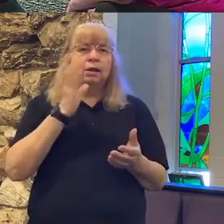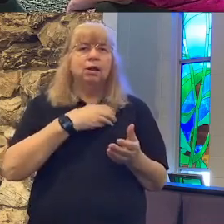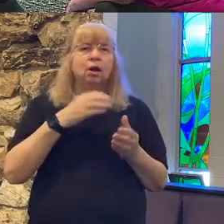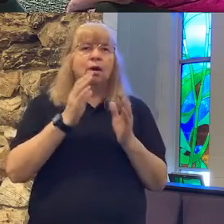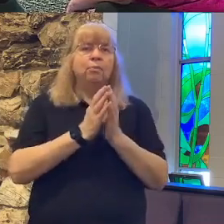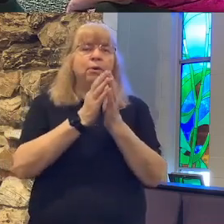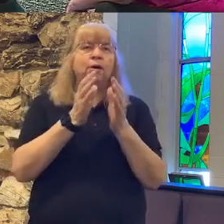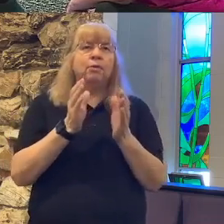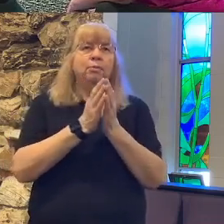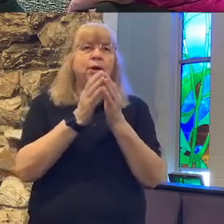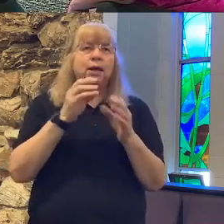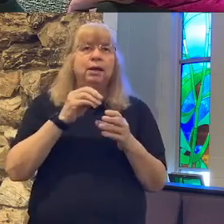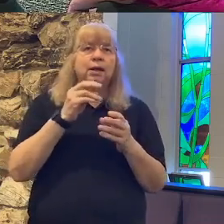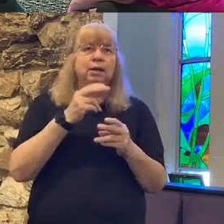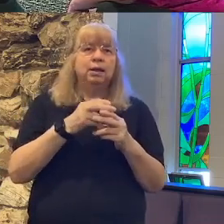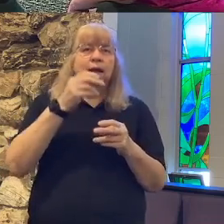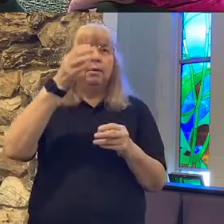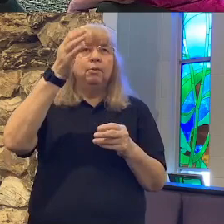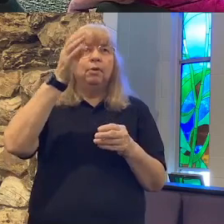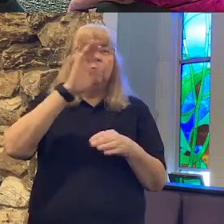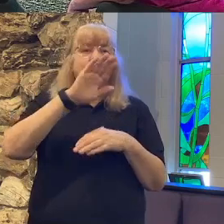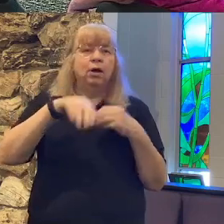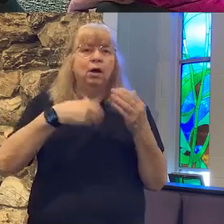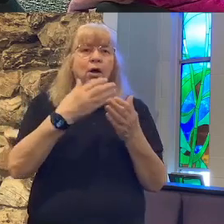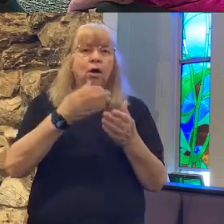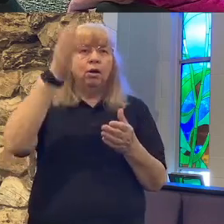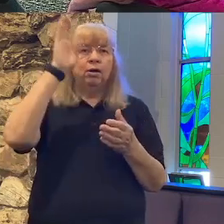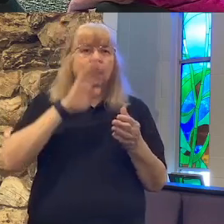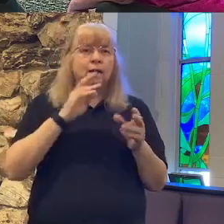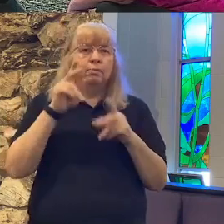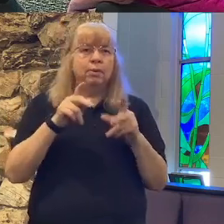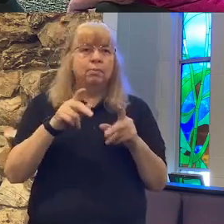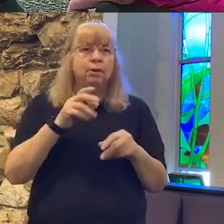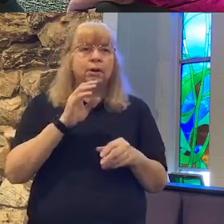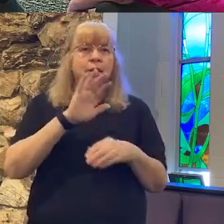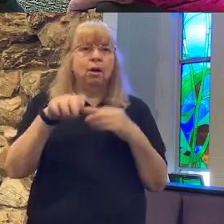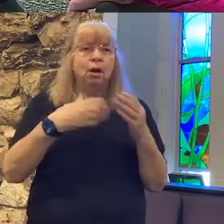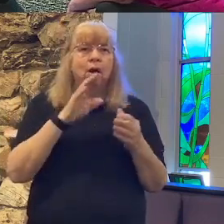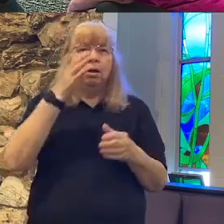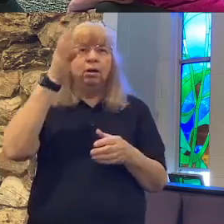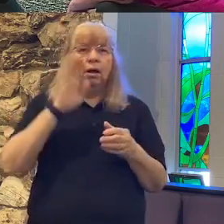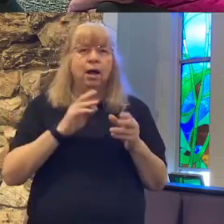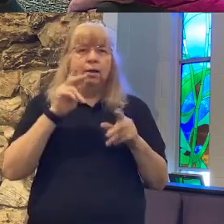the name of God's, all God's people. And all God's people said,